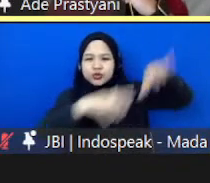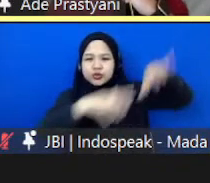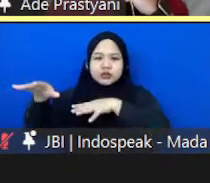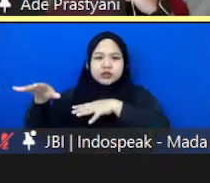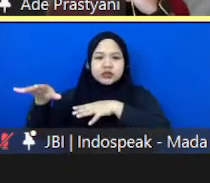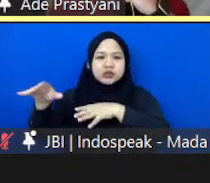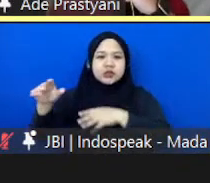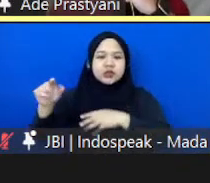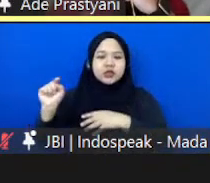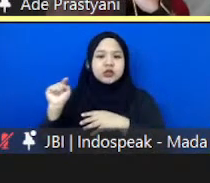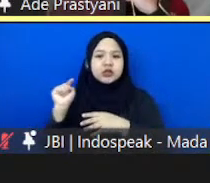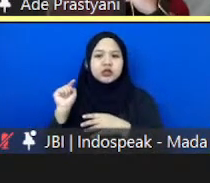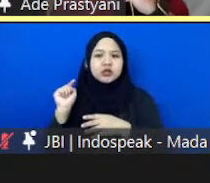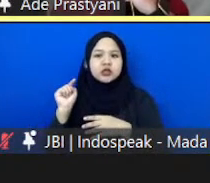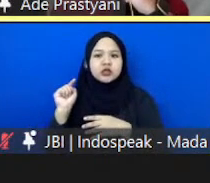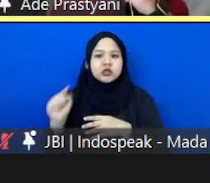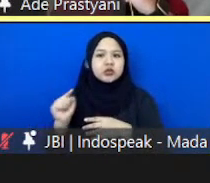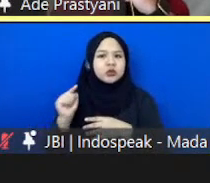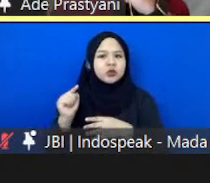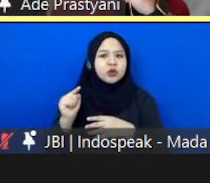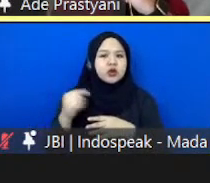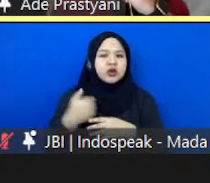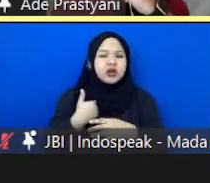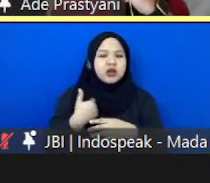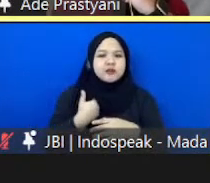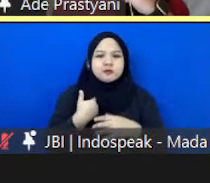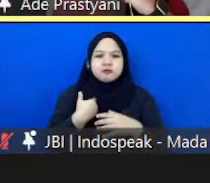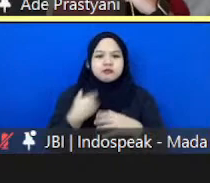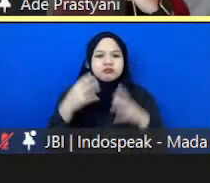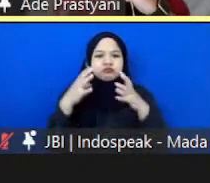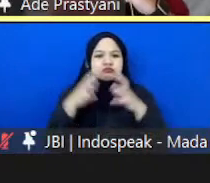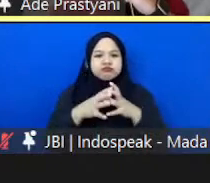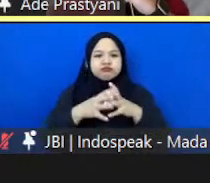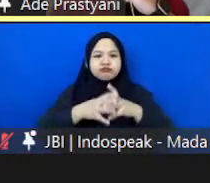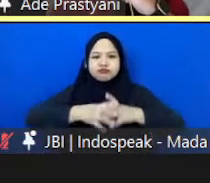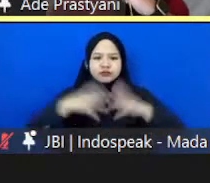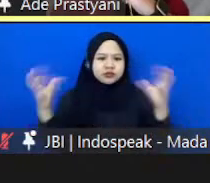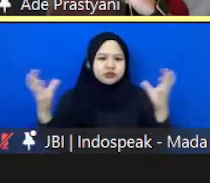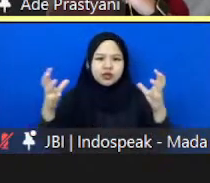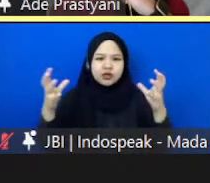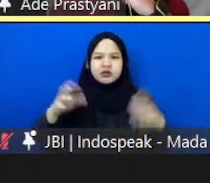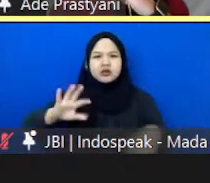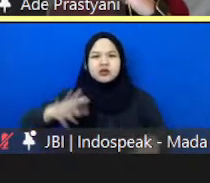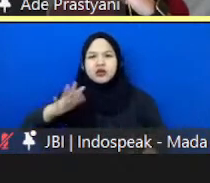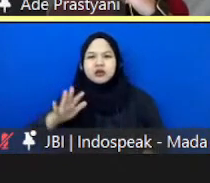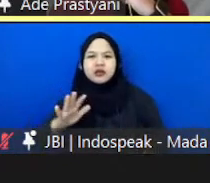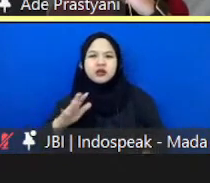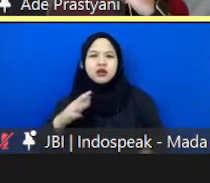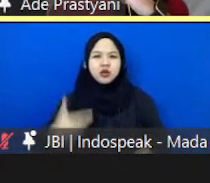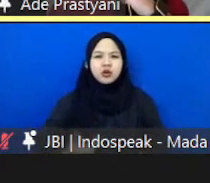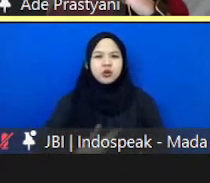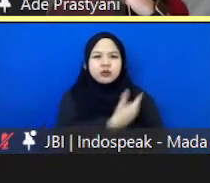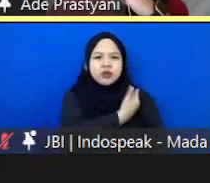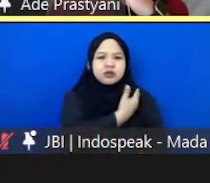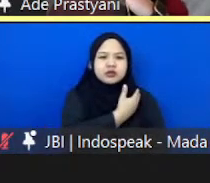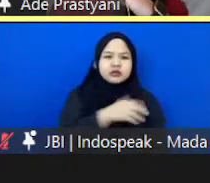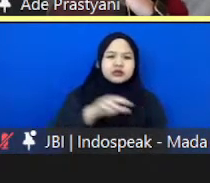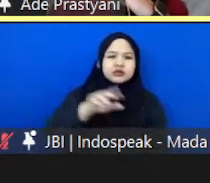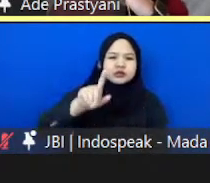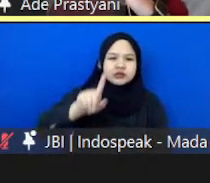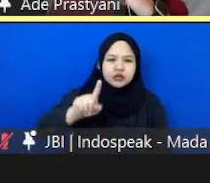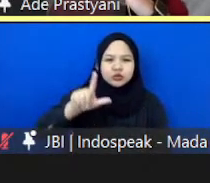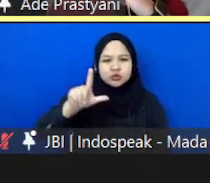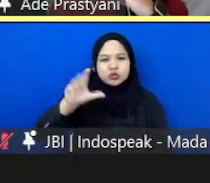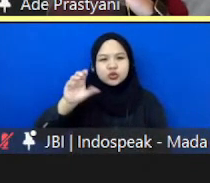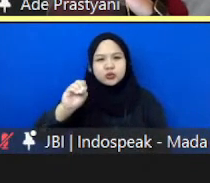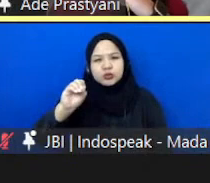the huge death toll, which is 170,000 approximately, and massive displacement of